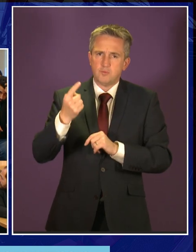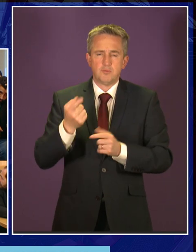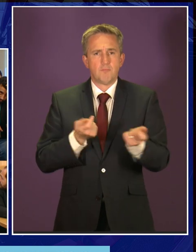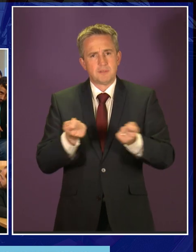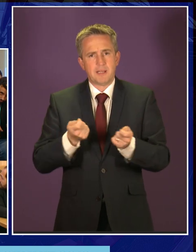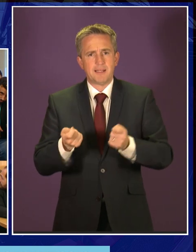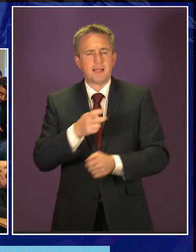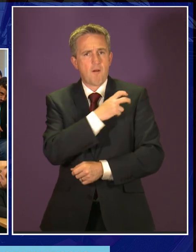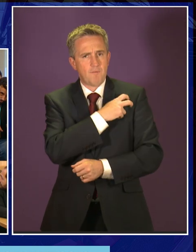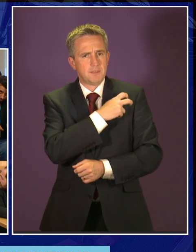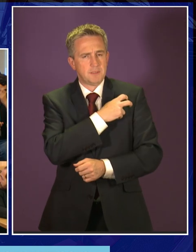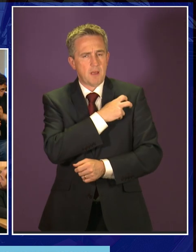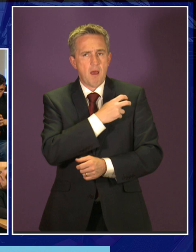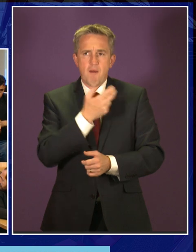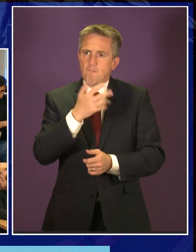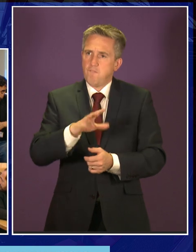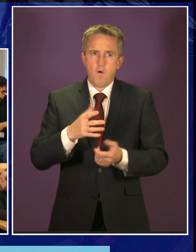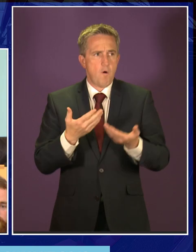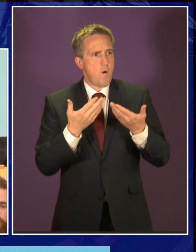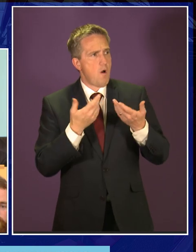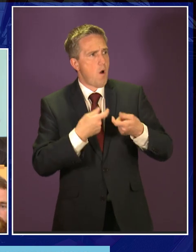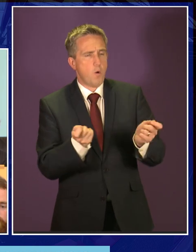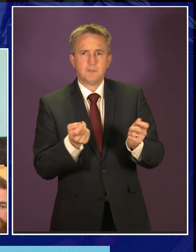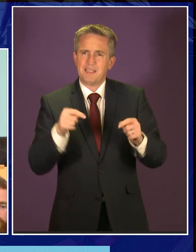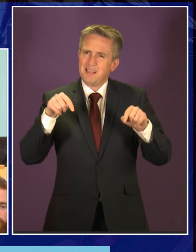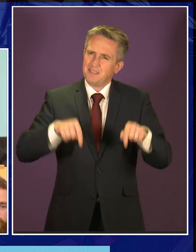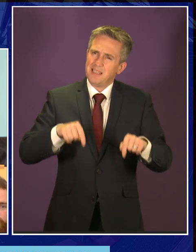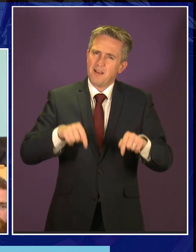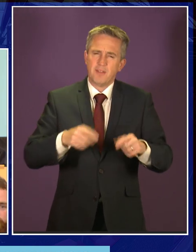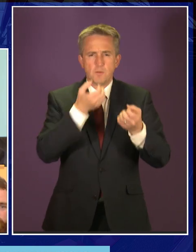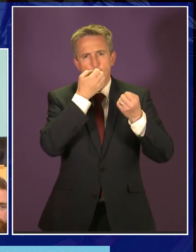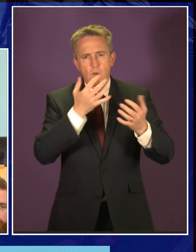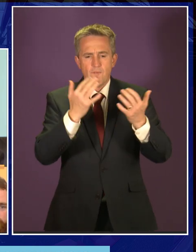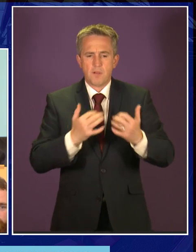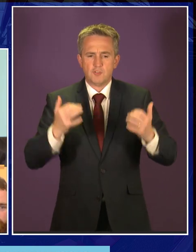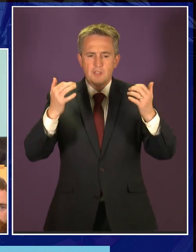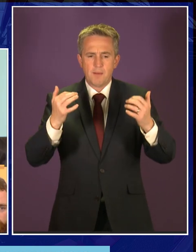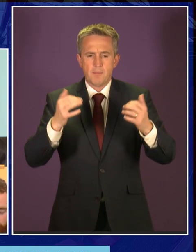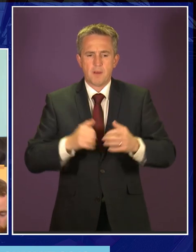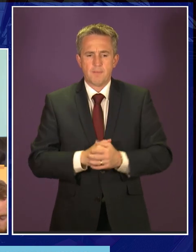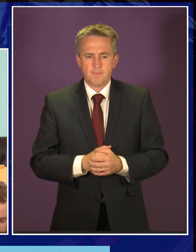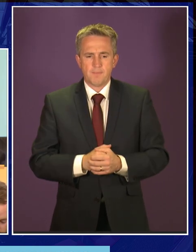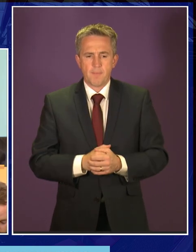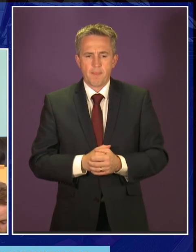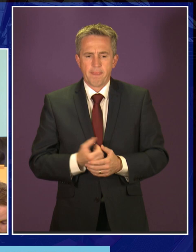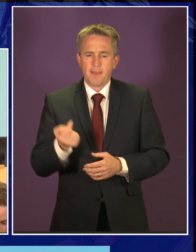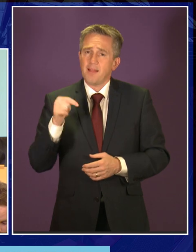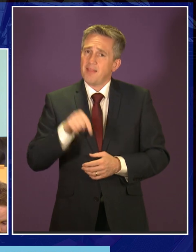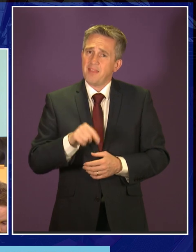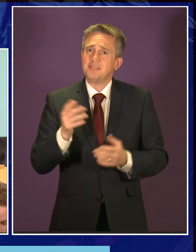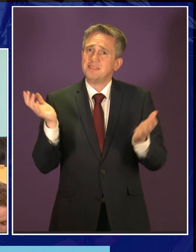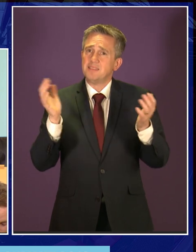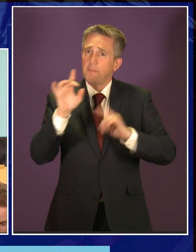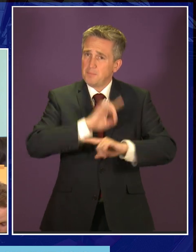for graciously hosting us in this wonderful and magnificent chamber. This summit, of course, provides a brilliant